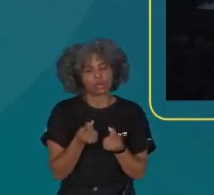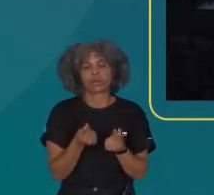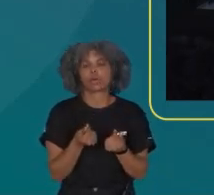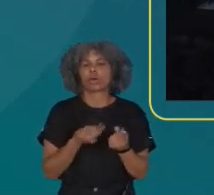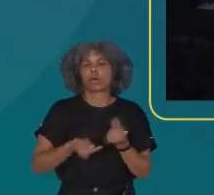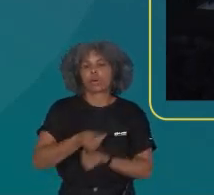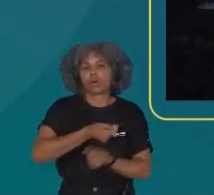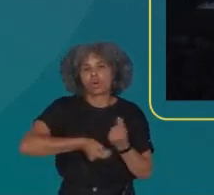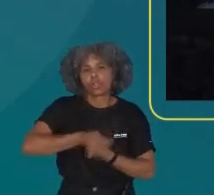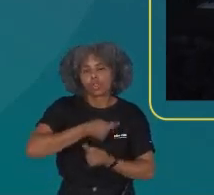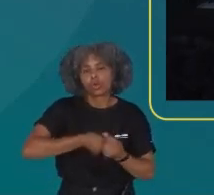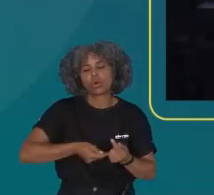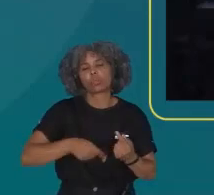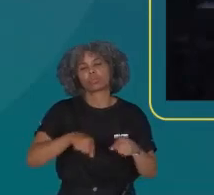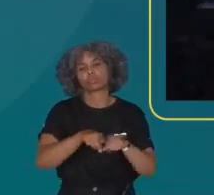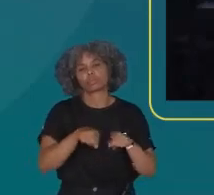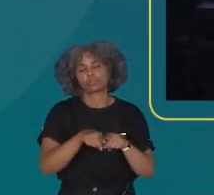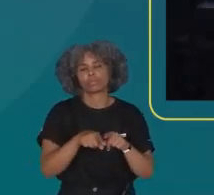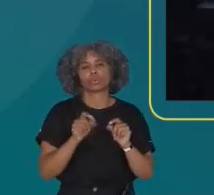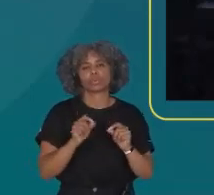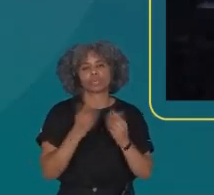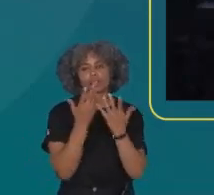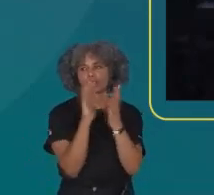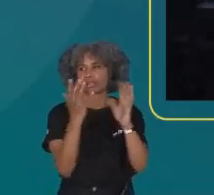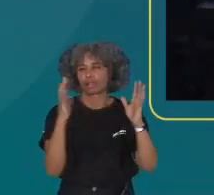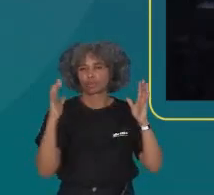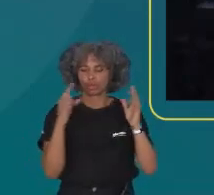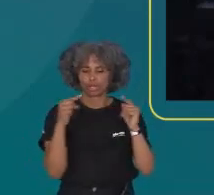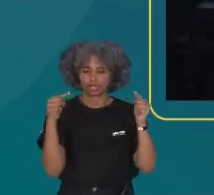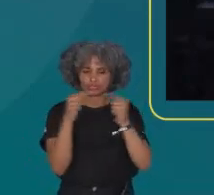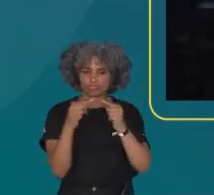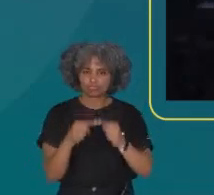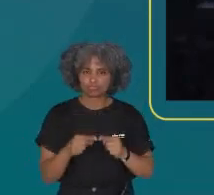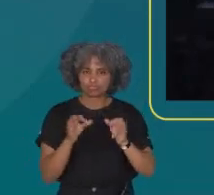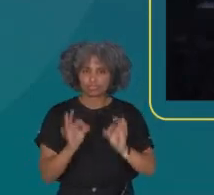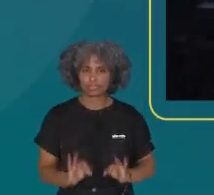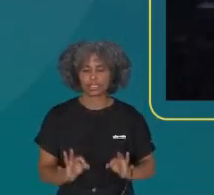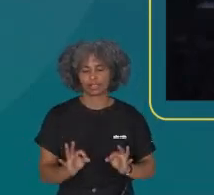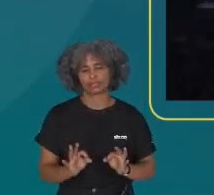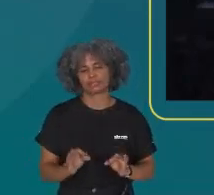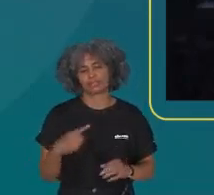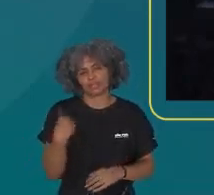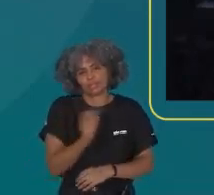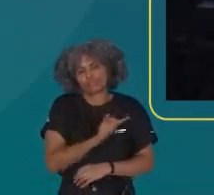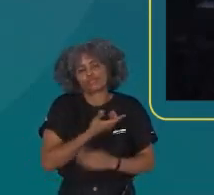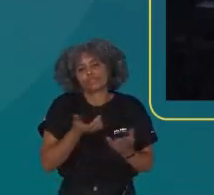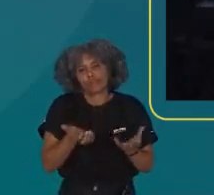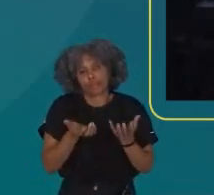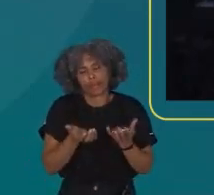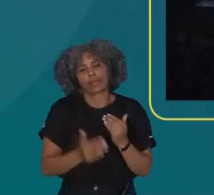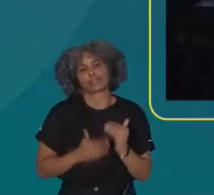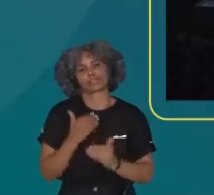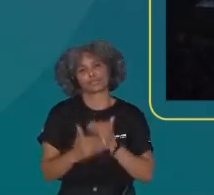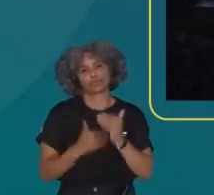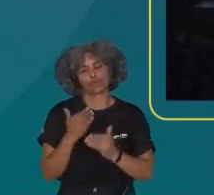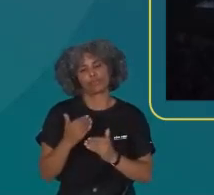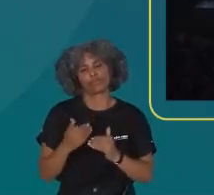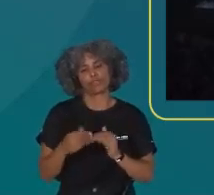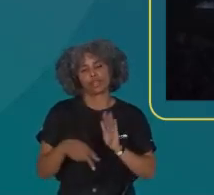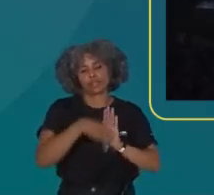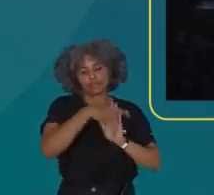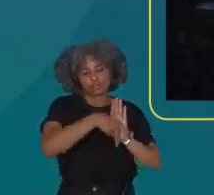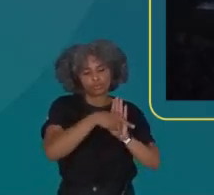peace with nature, which is the key of what we want to develop in this COP 16.